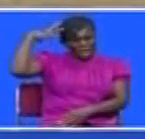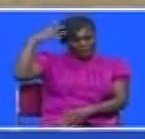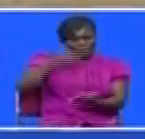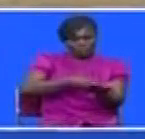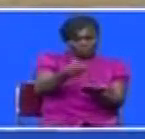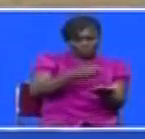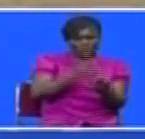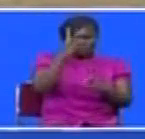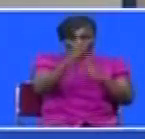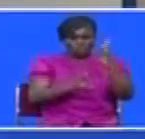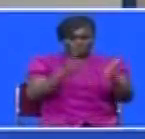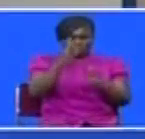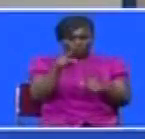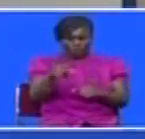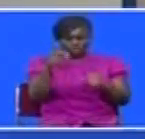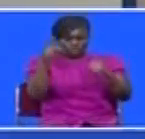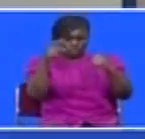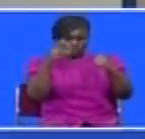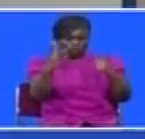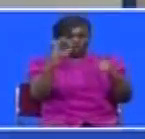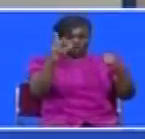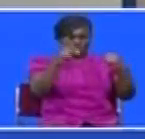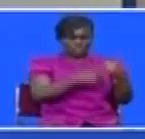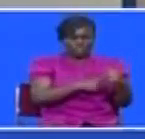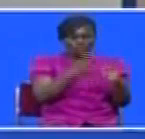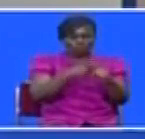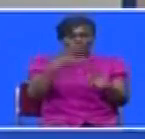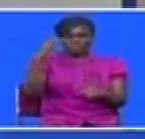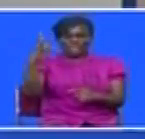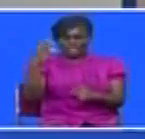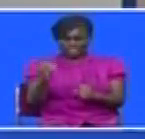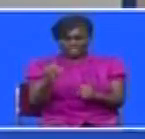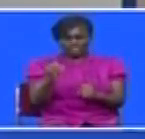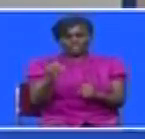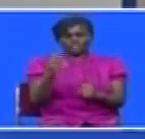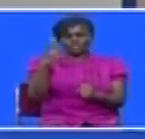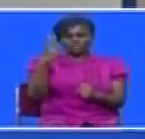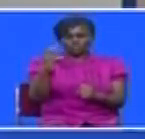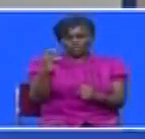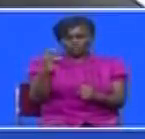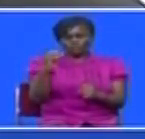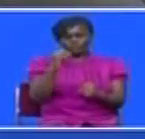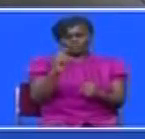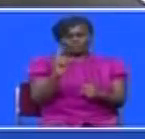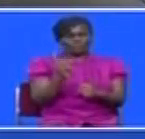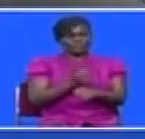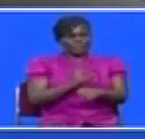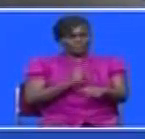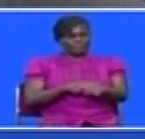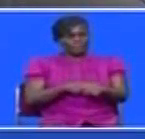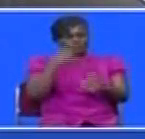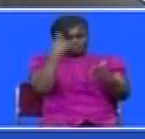costs increase to 44.46 billion shillings from 30.65 billion in the 12-month period. Total